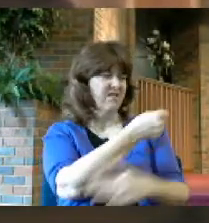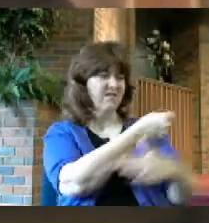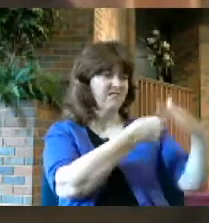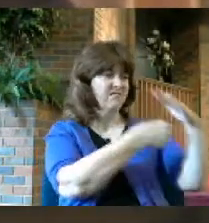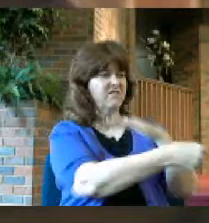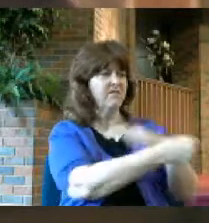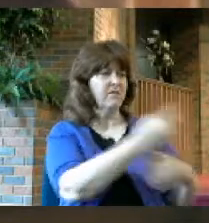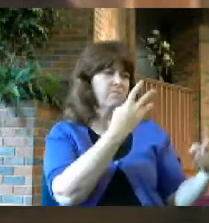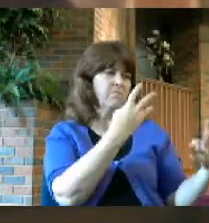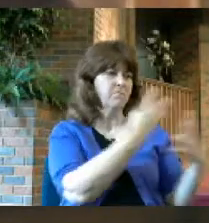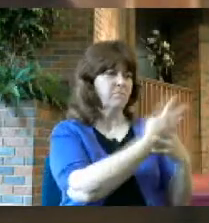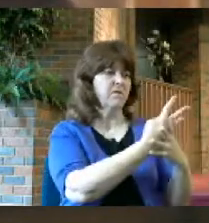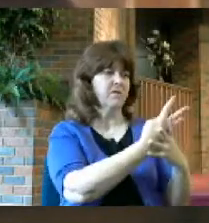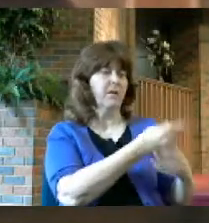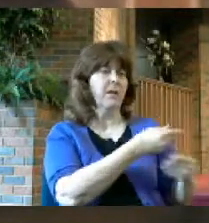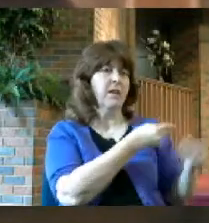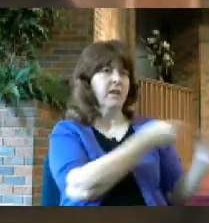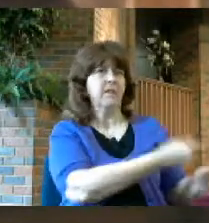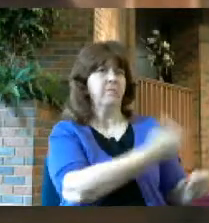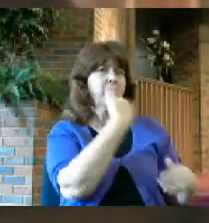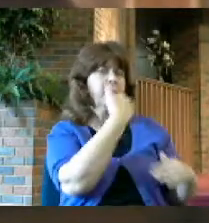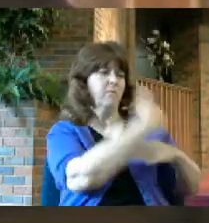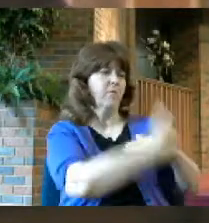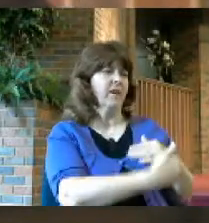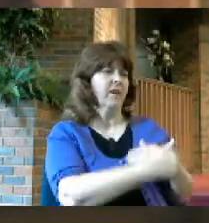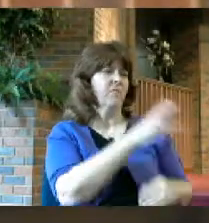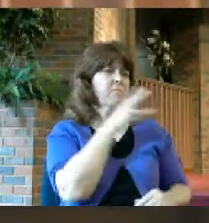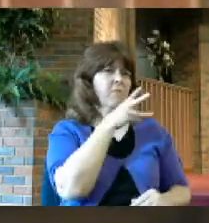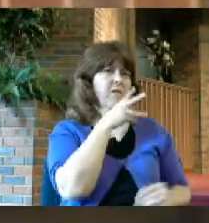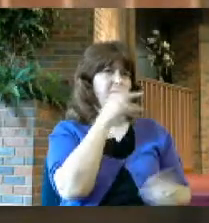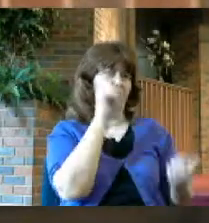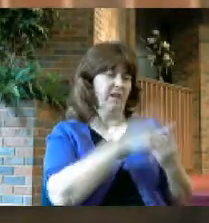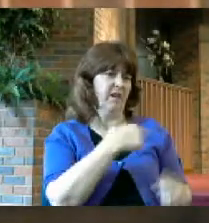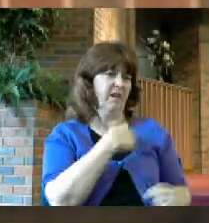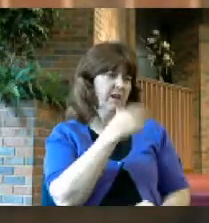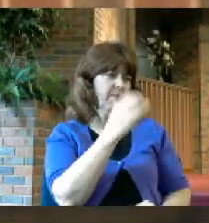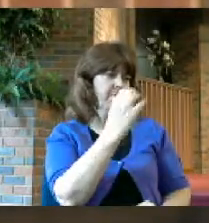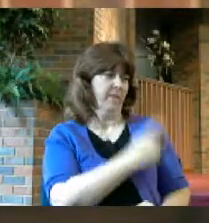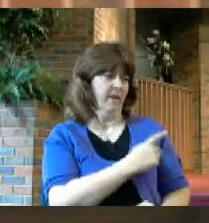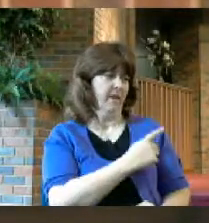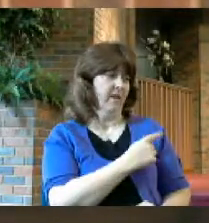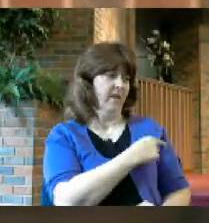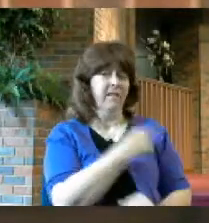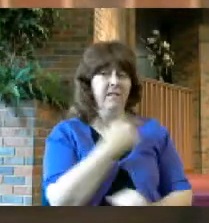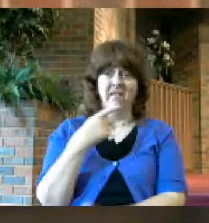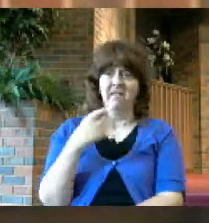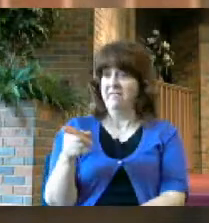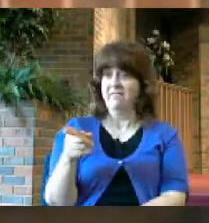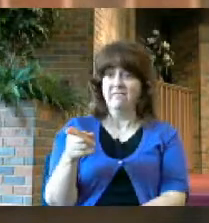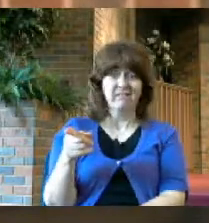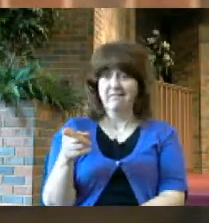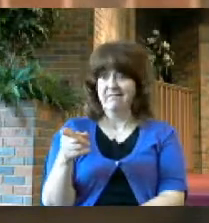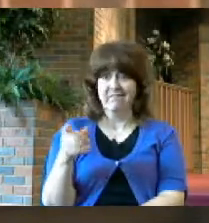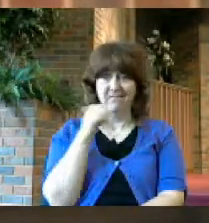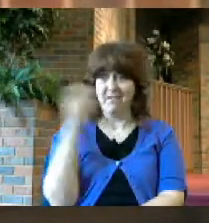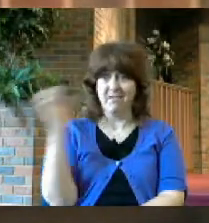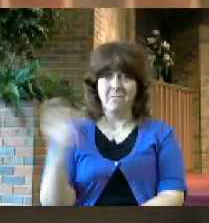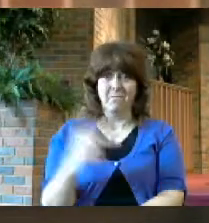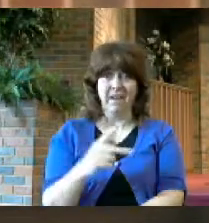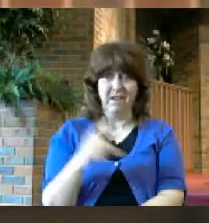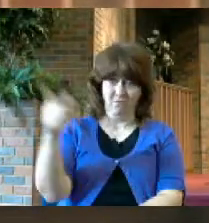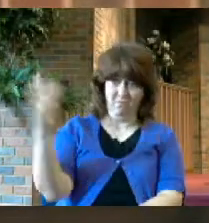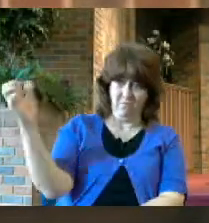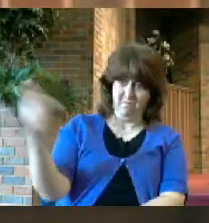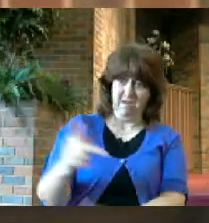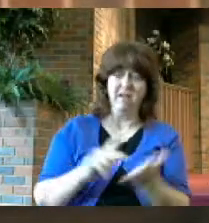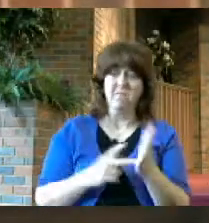back." Micaiah says, "If you ever come back, then I'm lying,